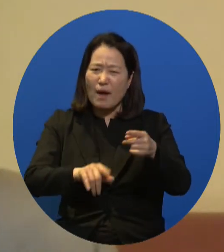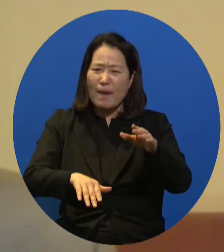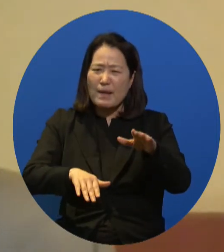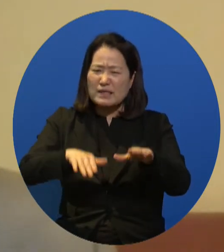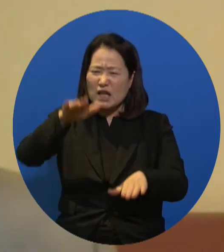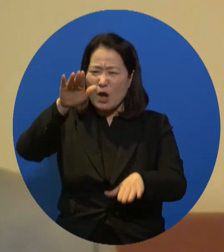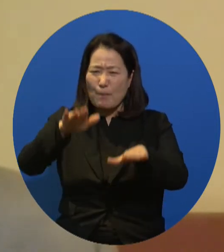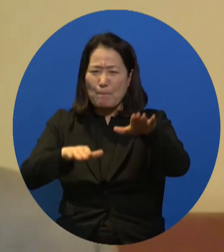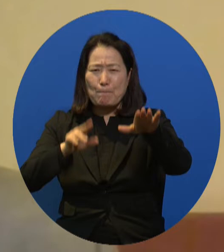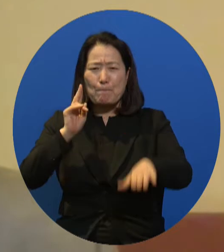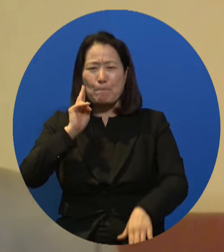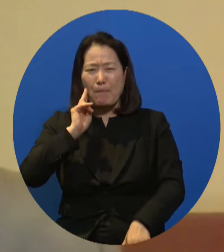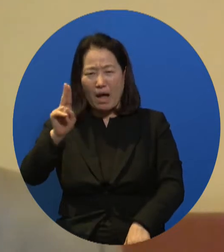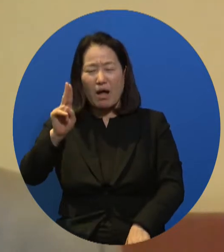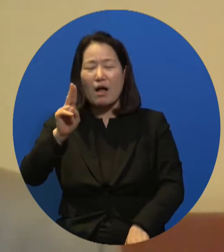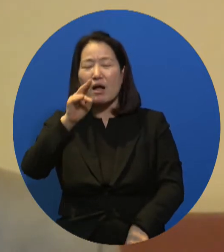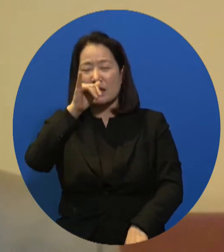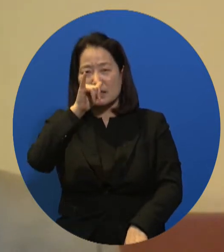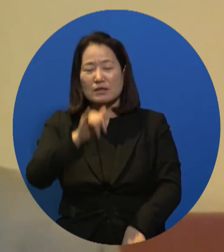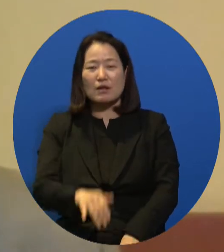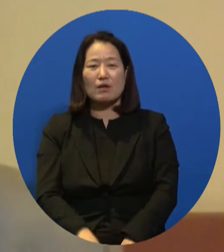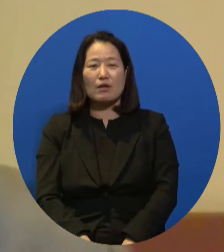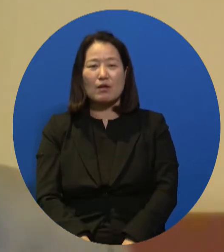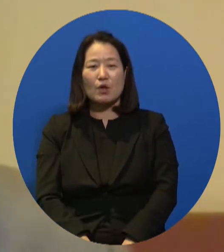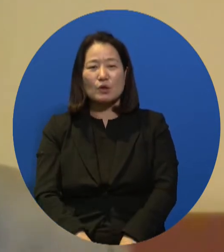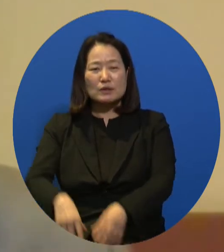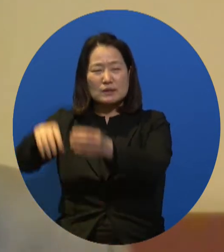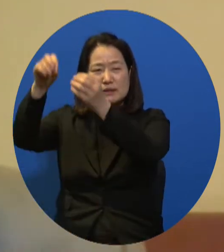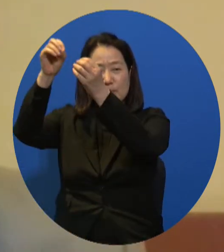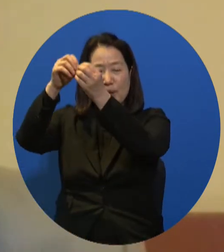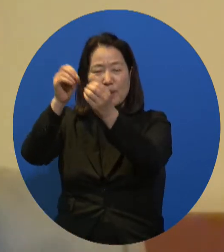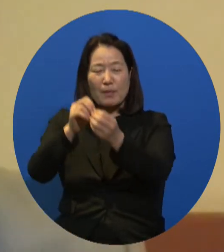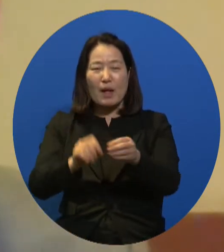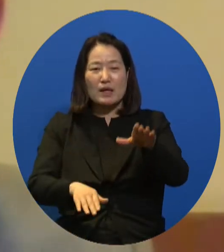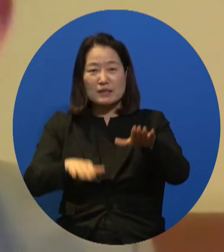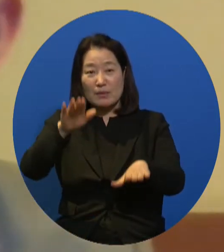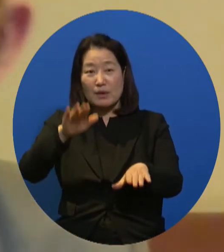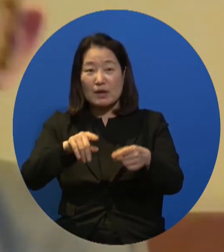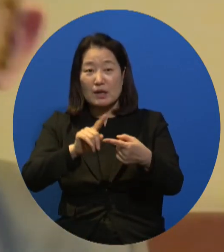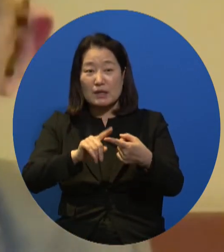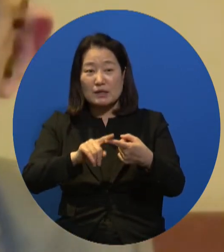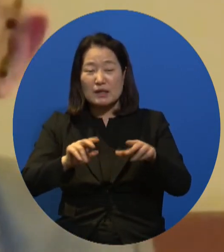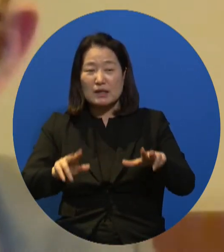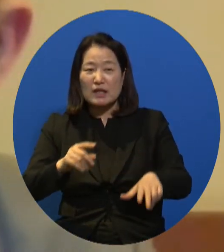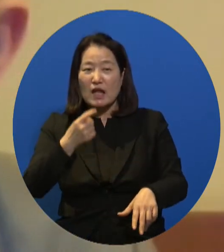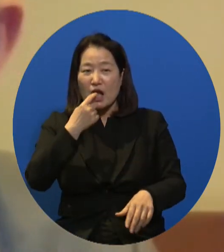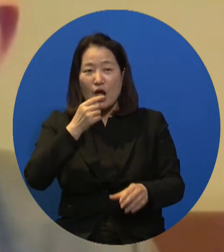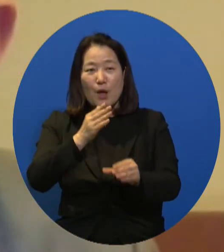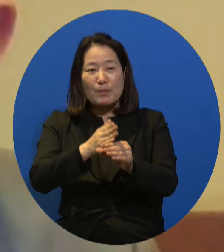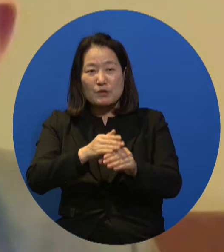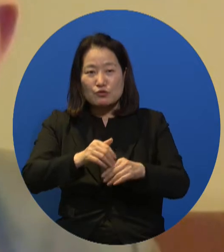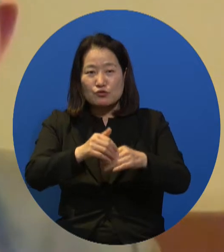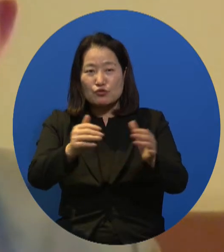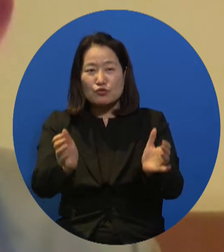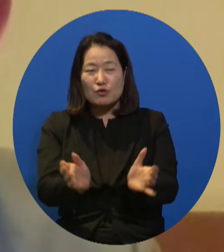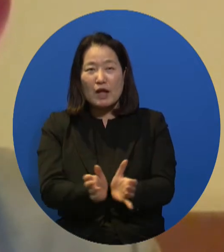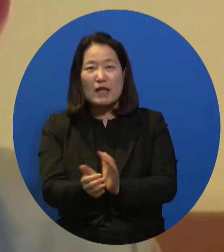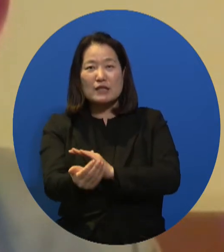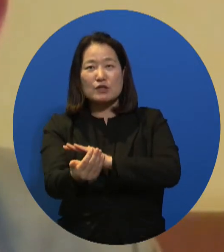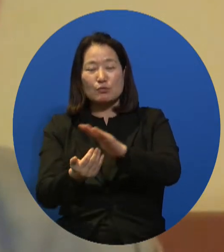many cases, the transitions to democracy that have occurred in this region.